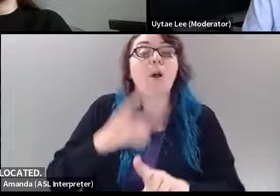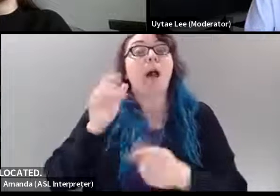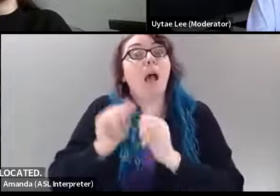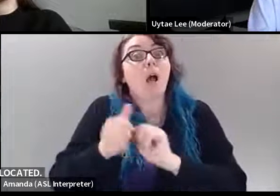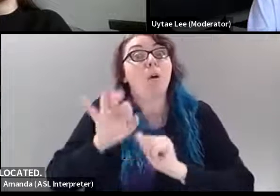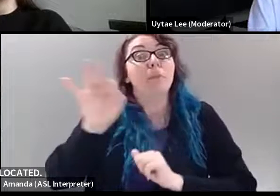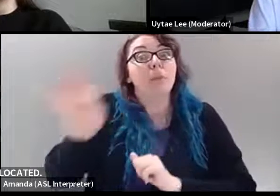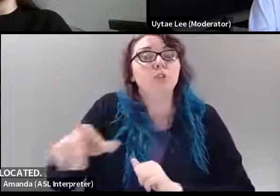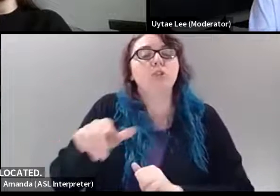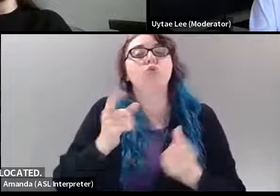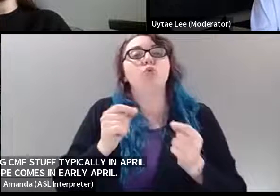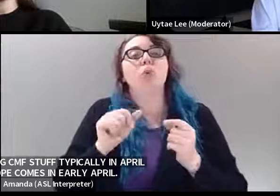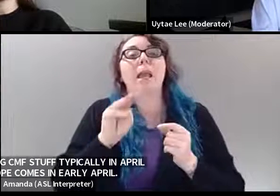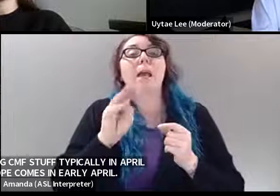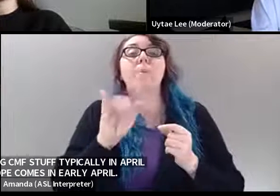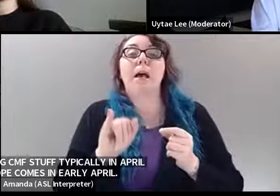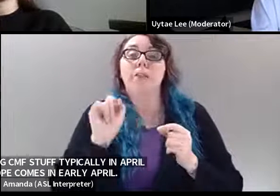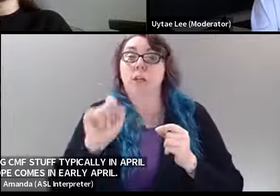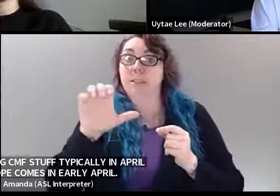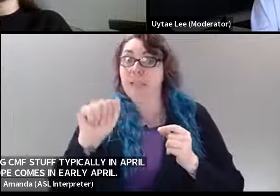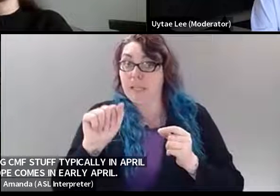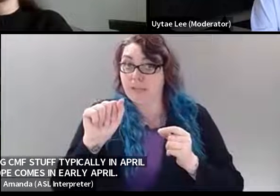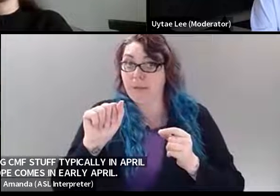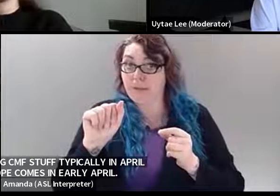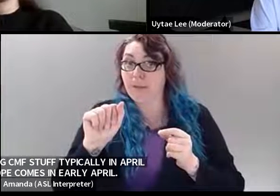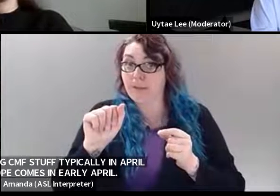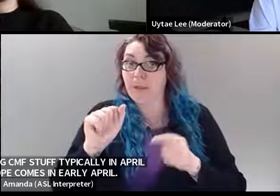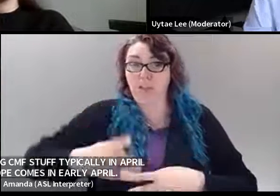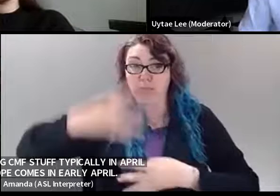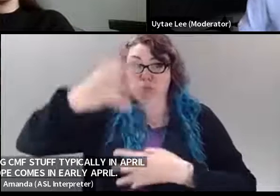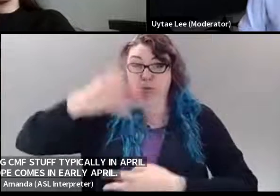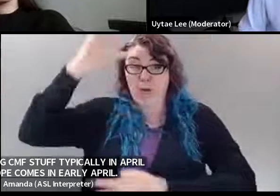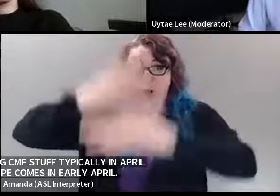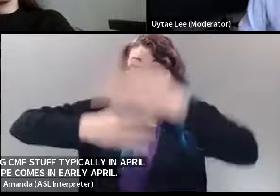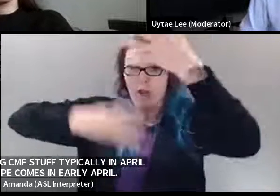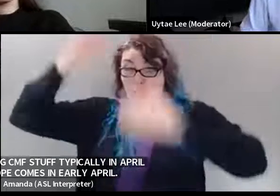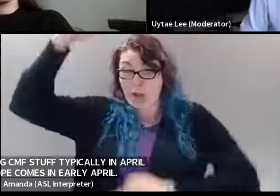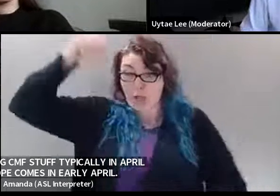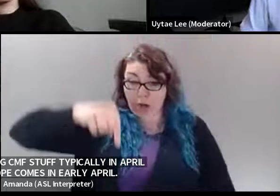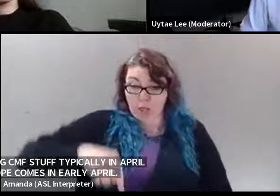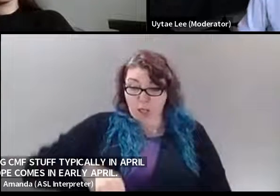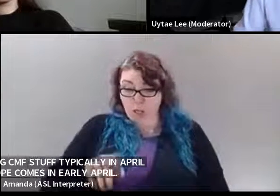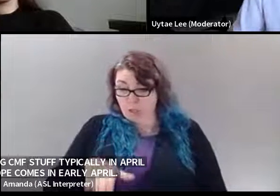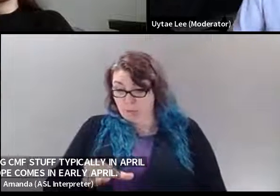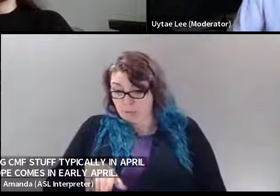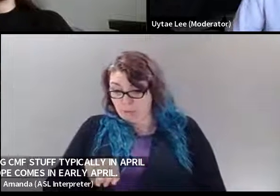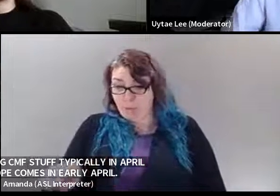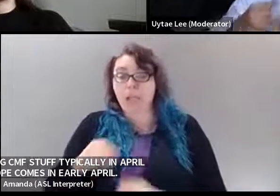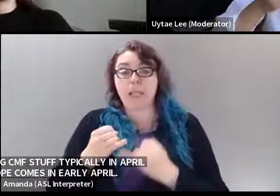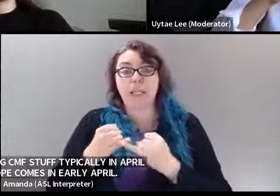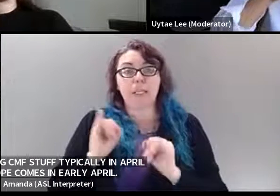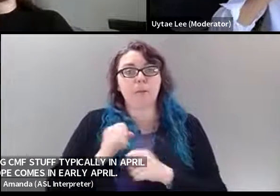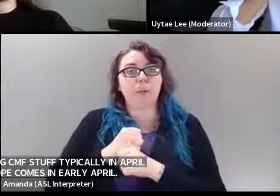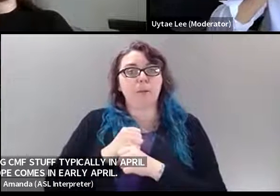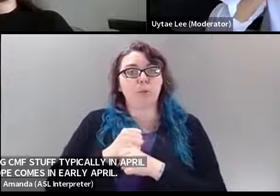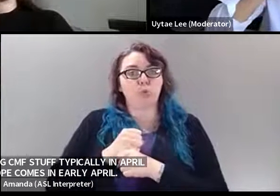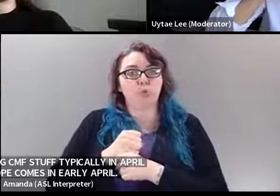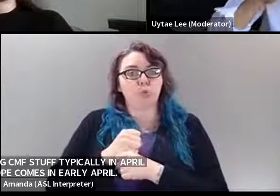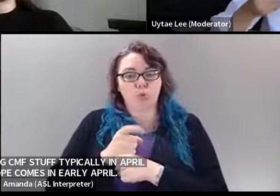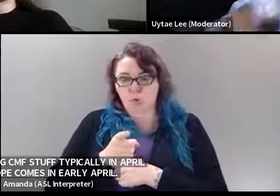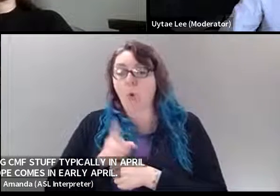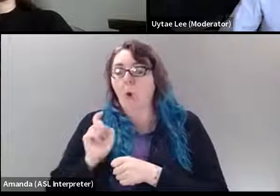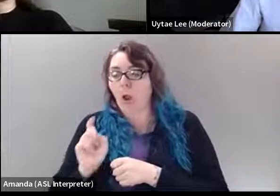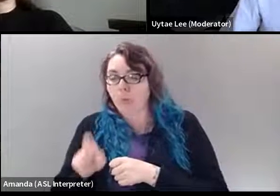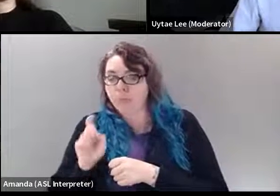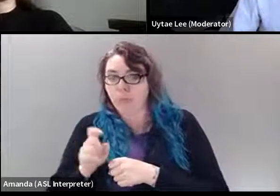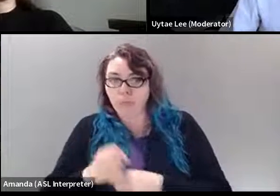ami.ca and you scroll to the bottom of the page, there's an independent producers tab. So if you go into that tab, you would pitch us through,